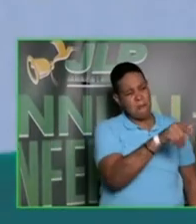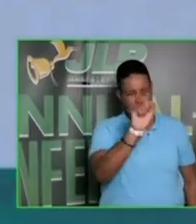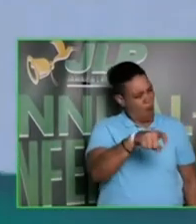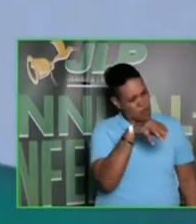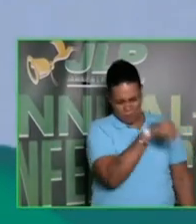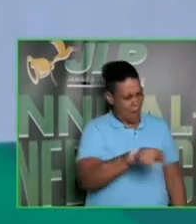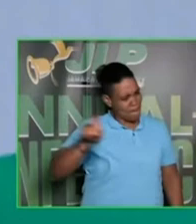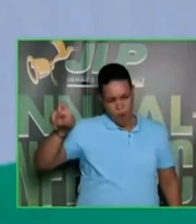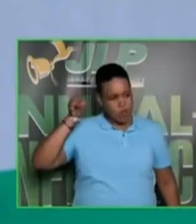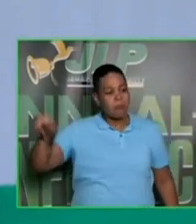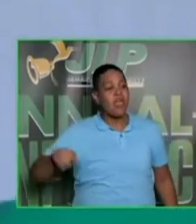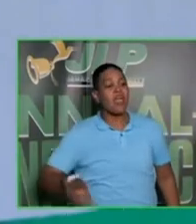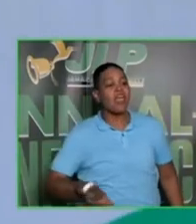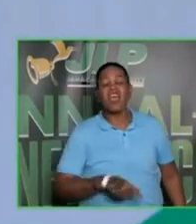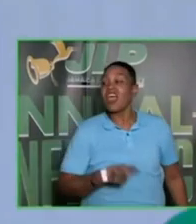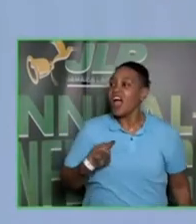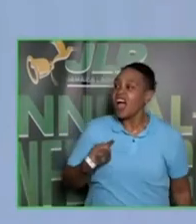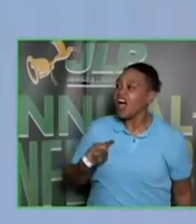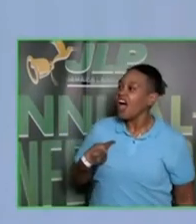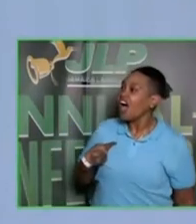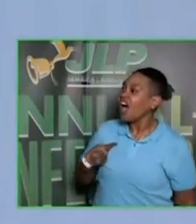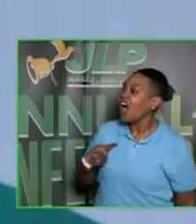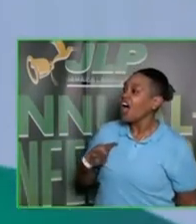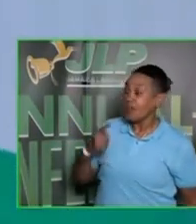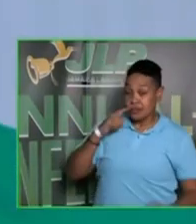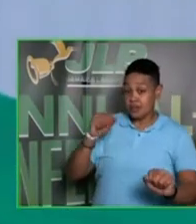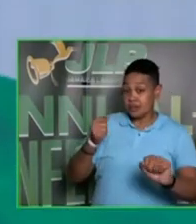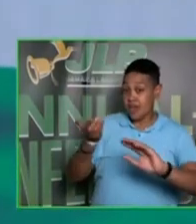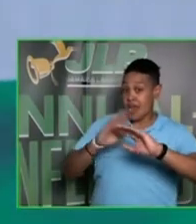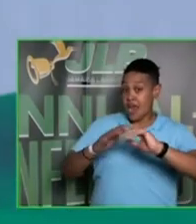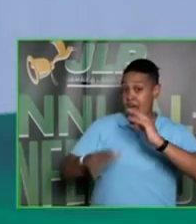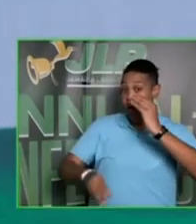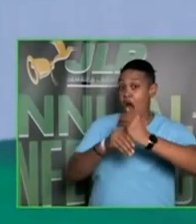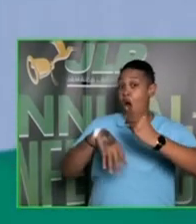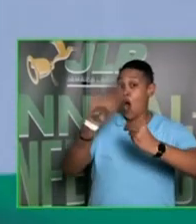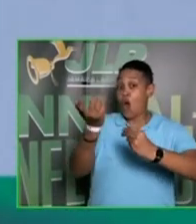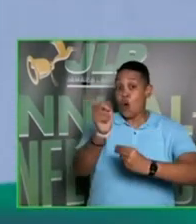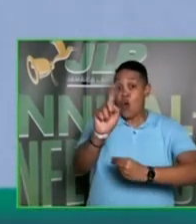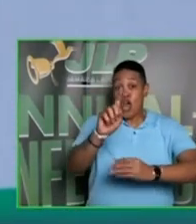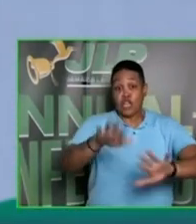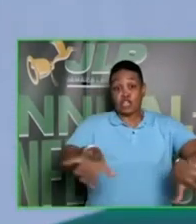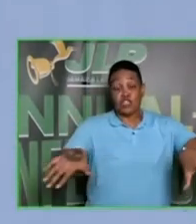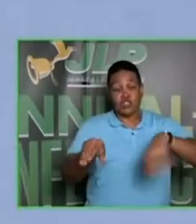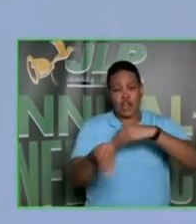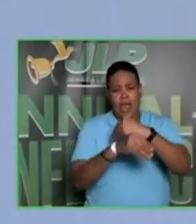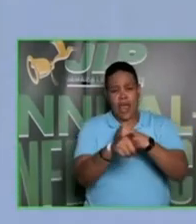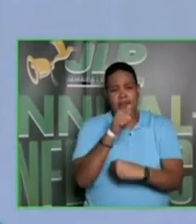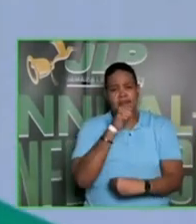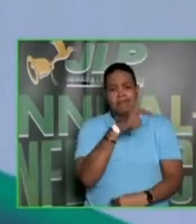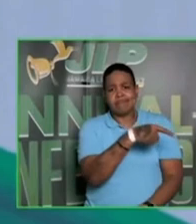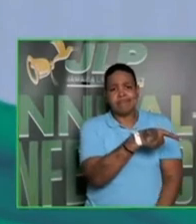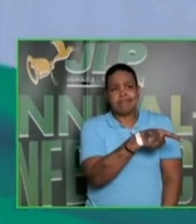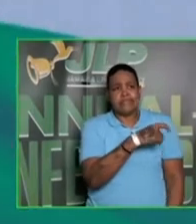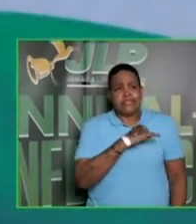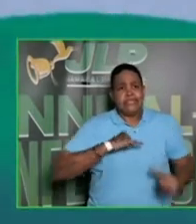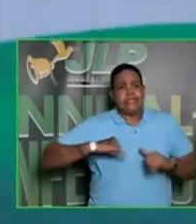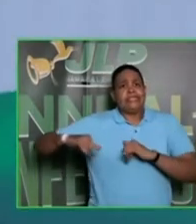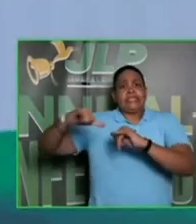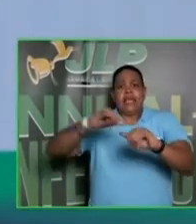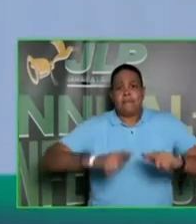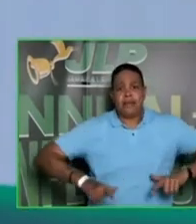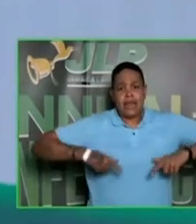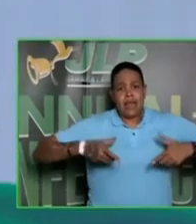then we are also increasing the likelihood of their children not having the life chance of